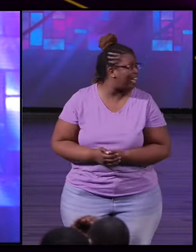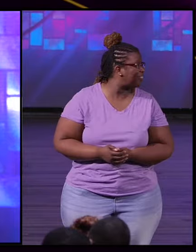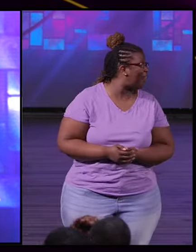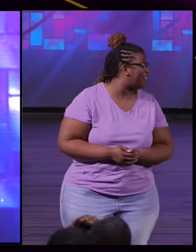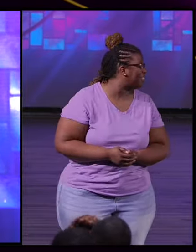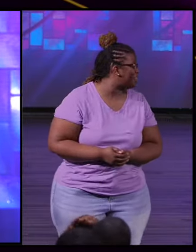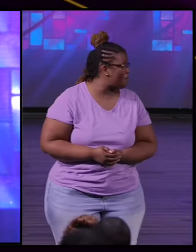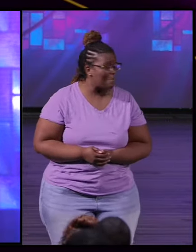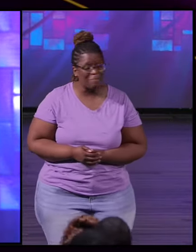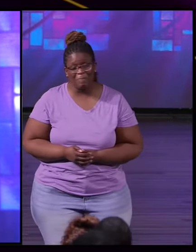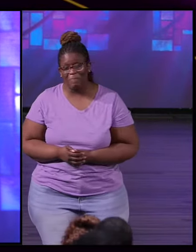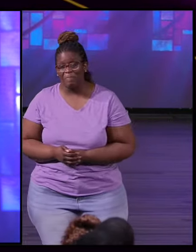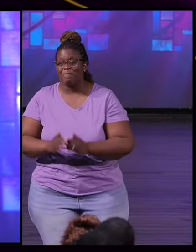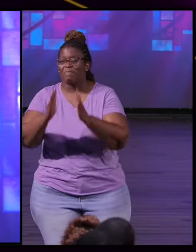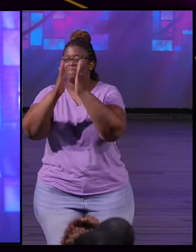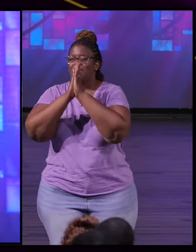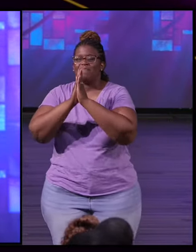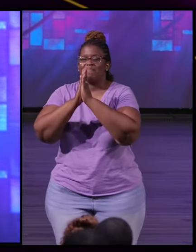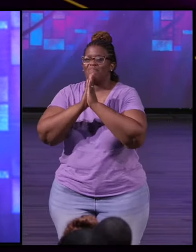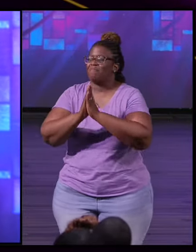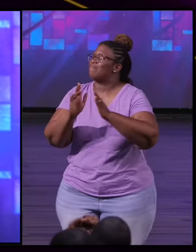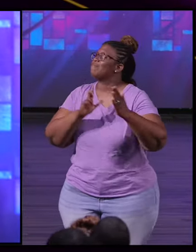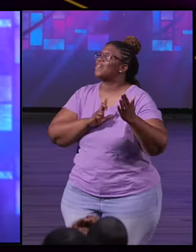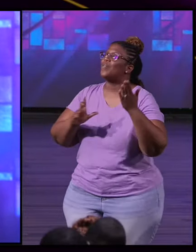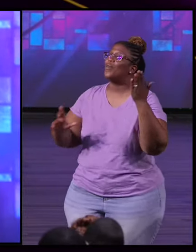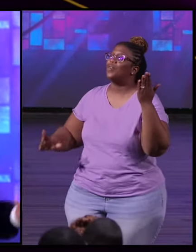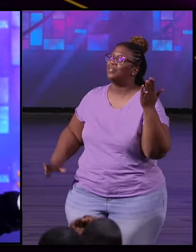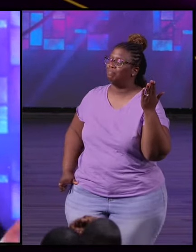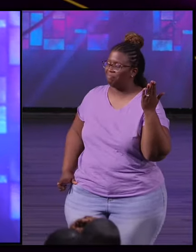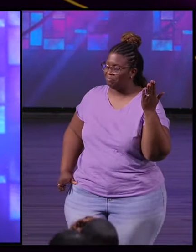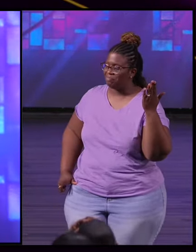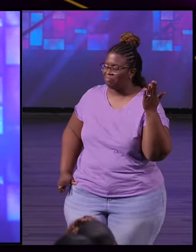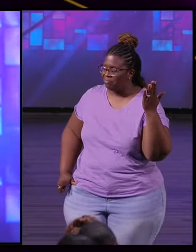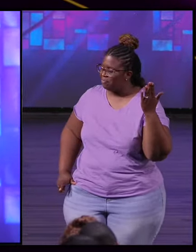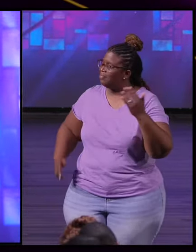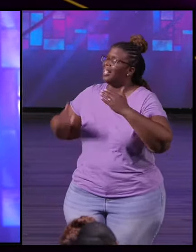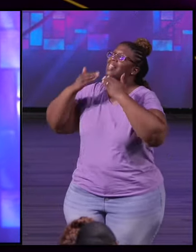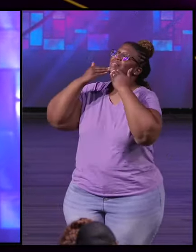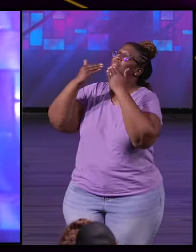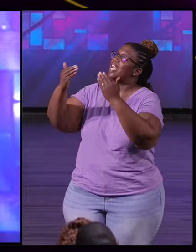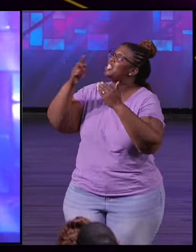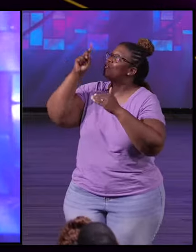ones. Lord, thank you for what you're doing.